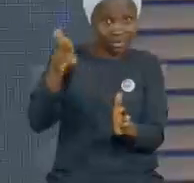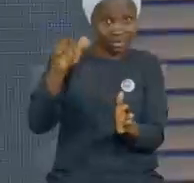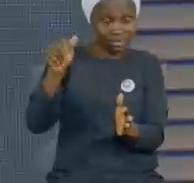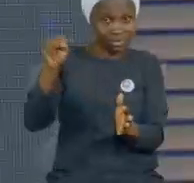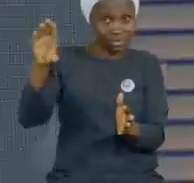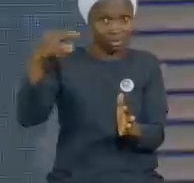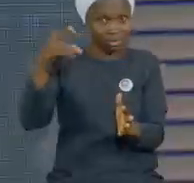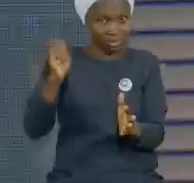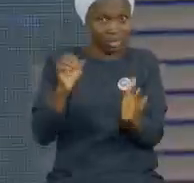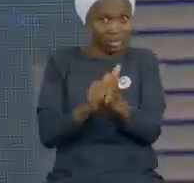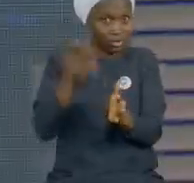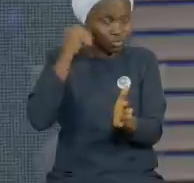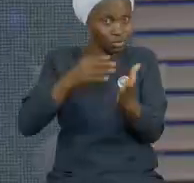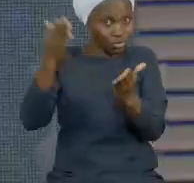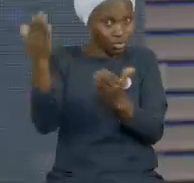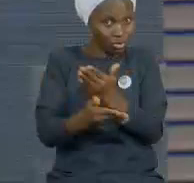again.